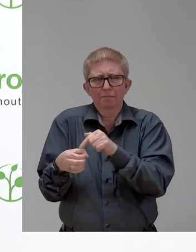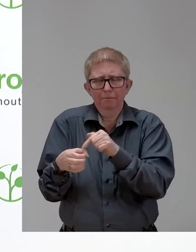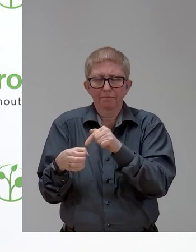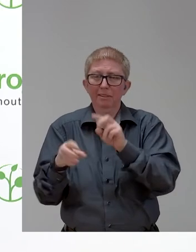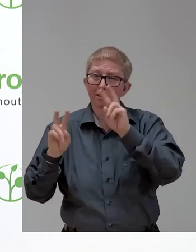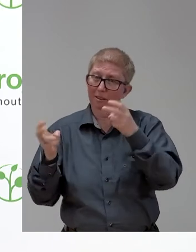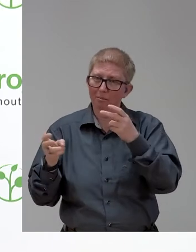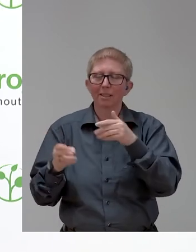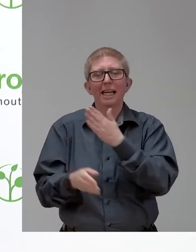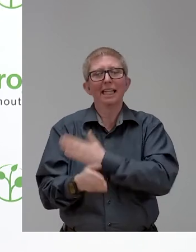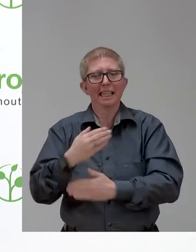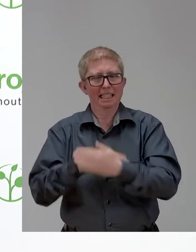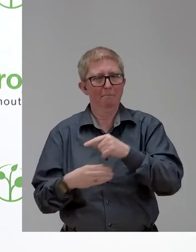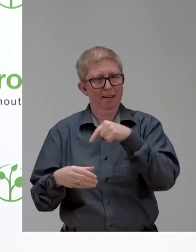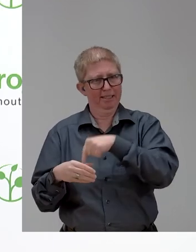their work.